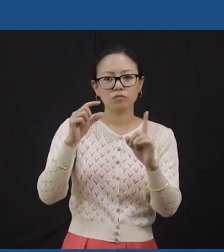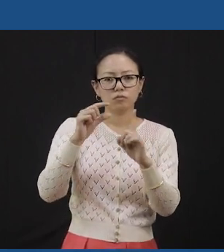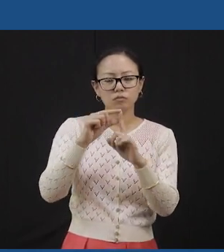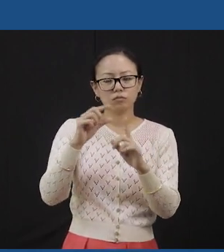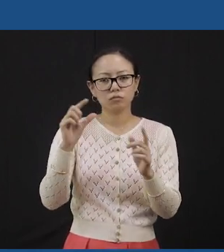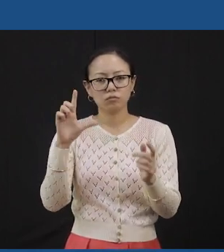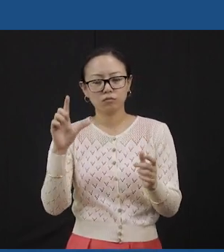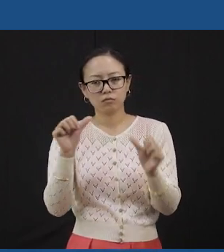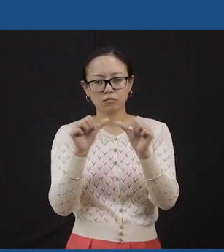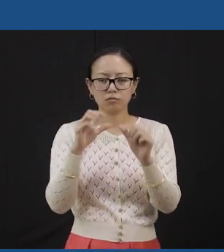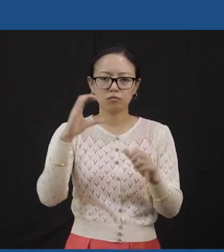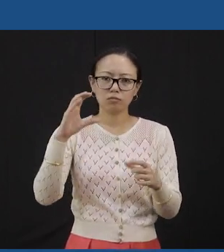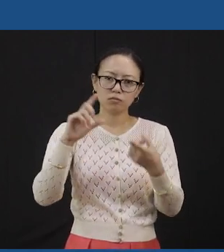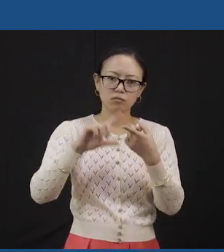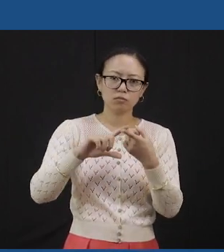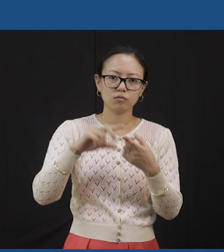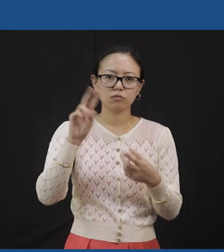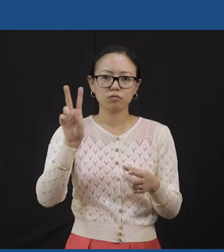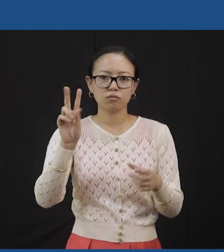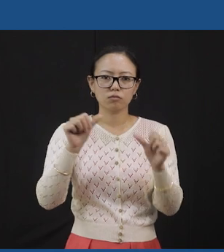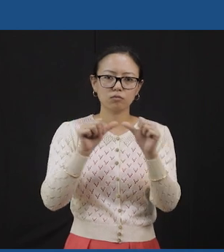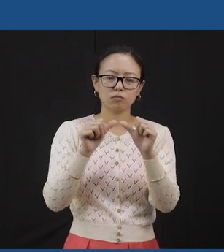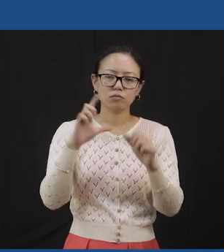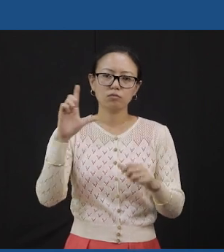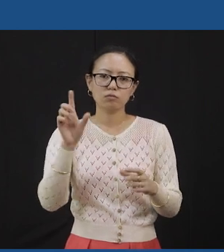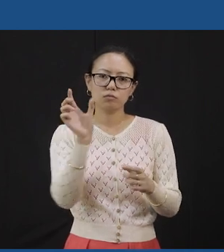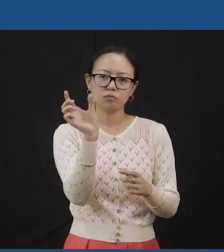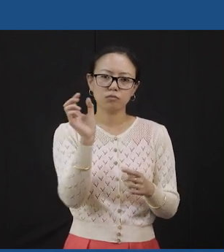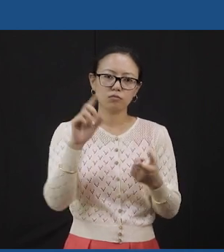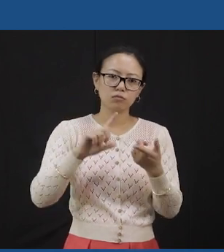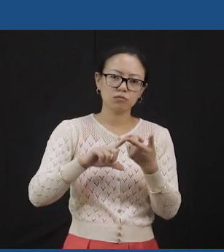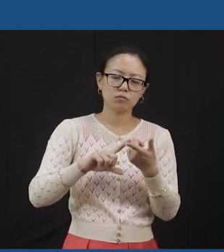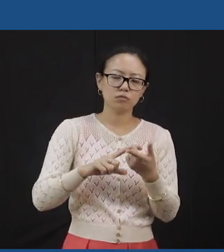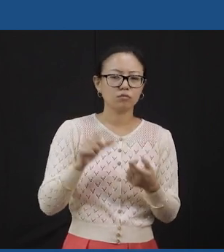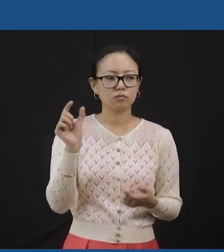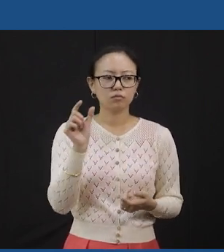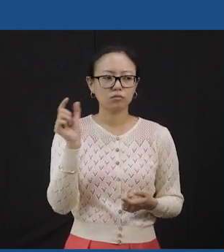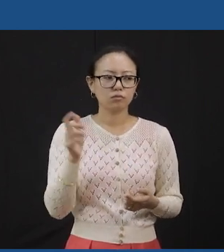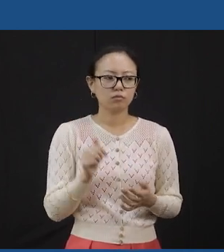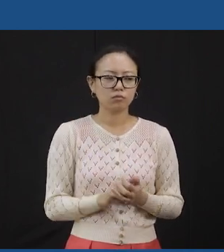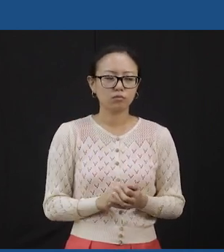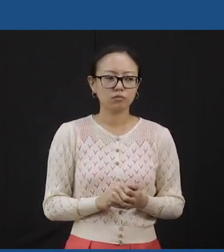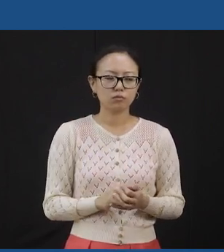So this is your column. We're going to arrange this.